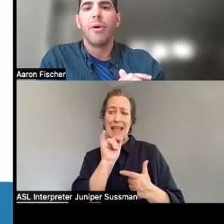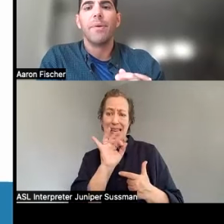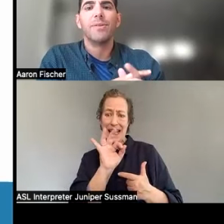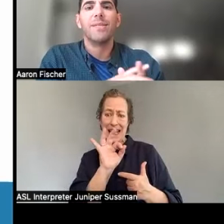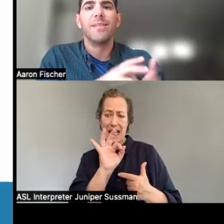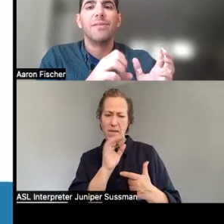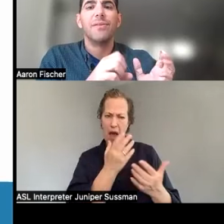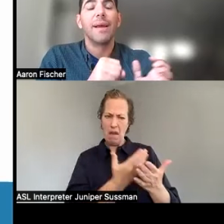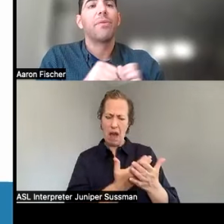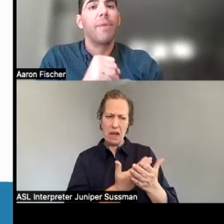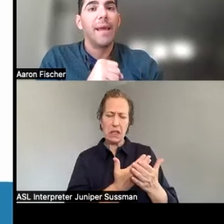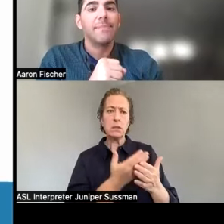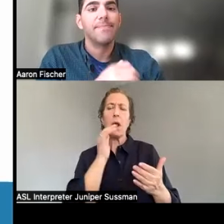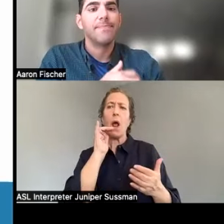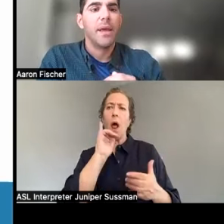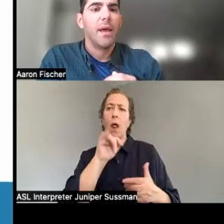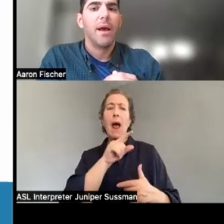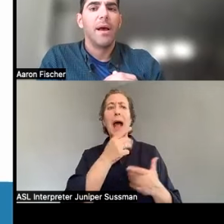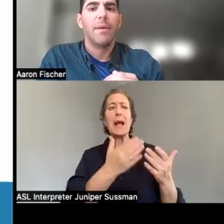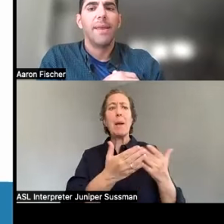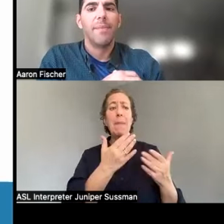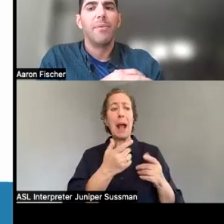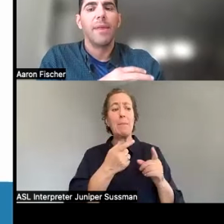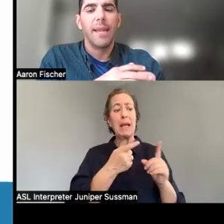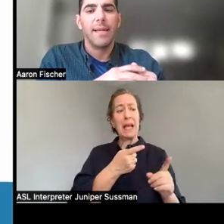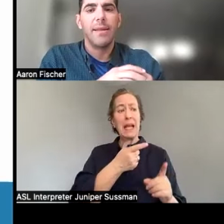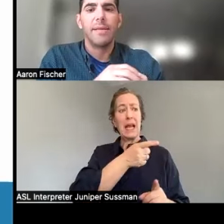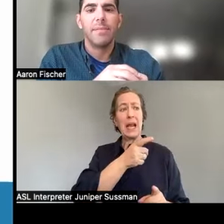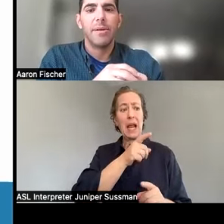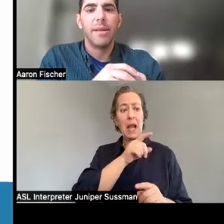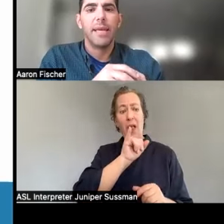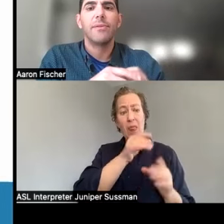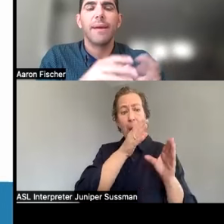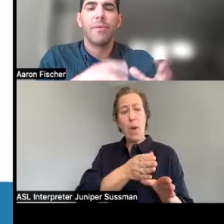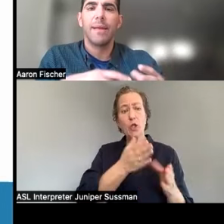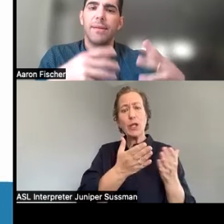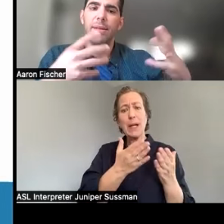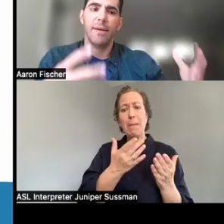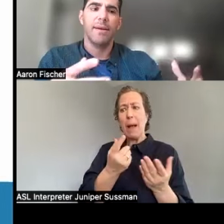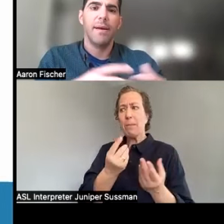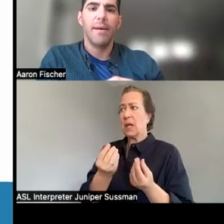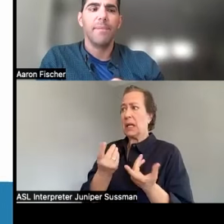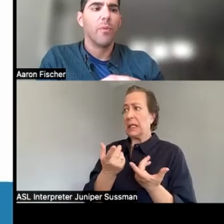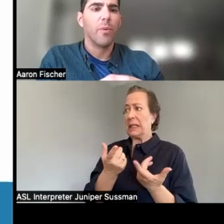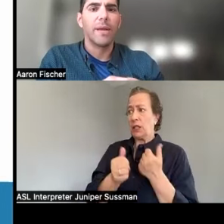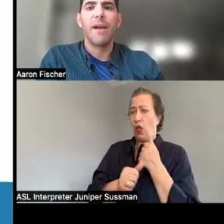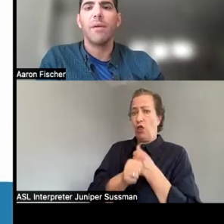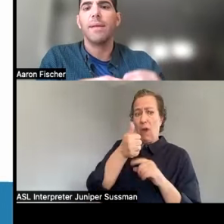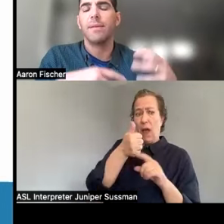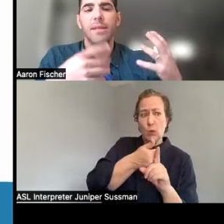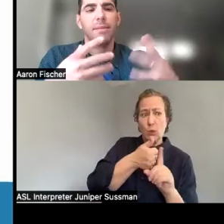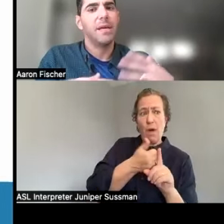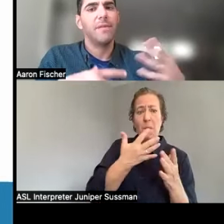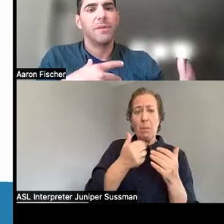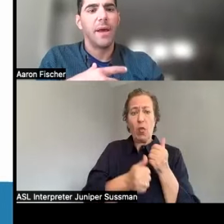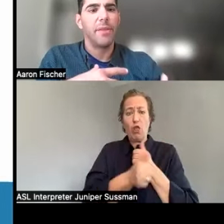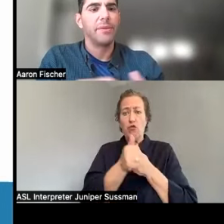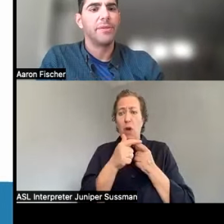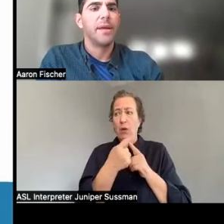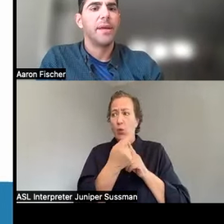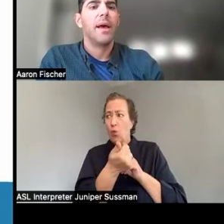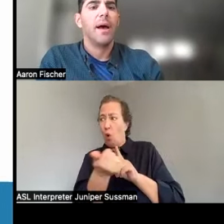the employee poses a direct threat that may be related to their disability, direct threat to the work environment, to themselves